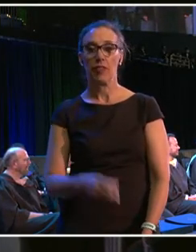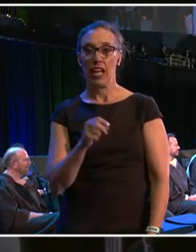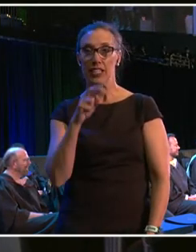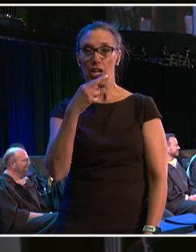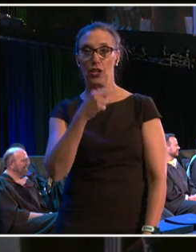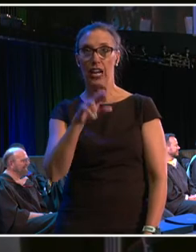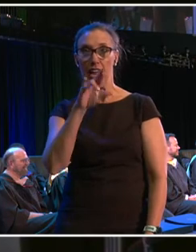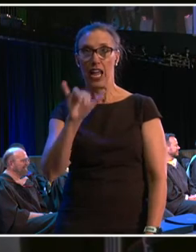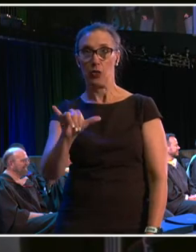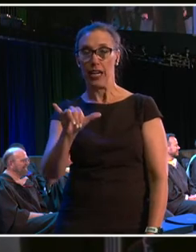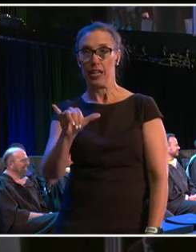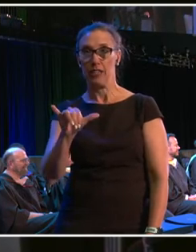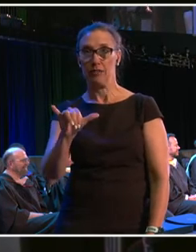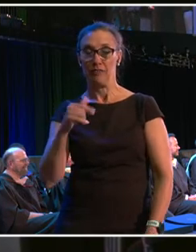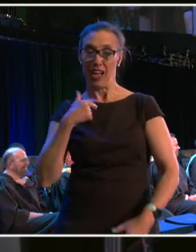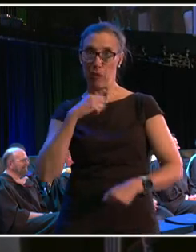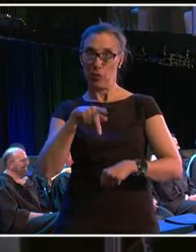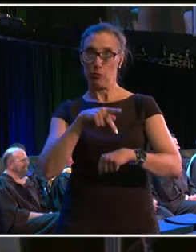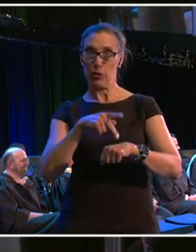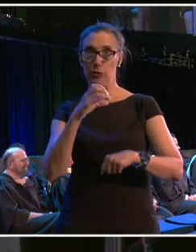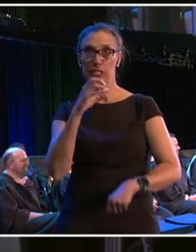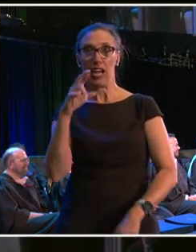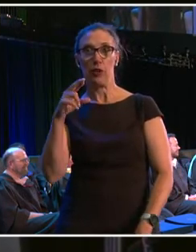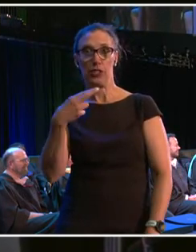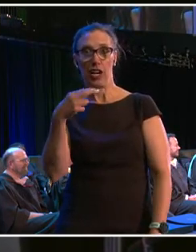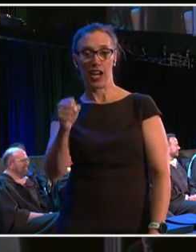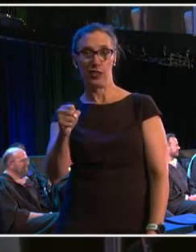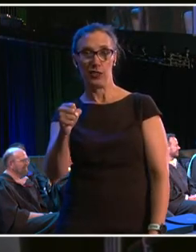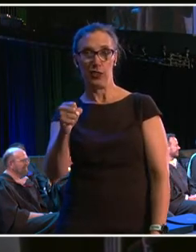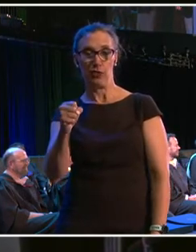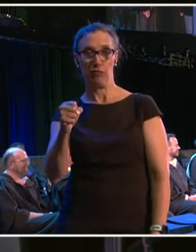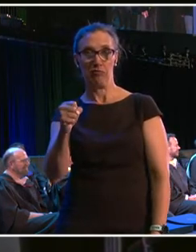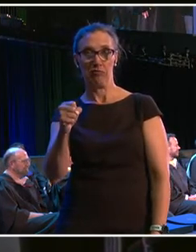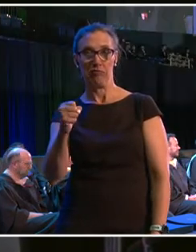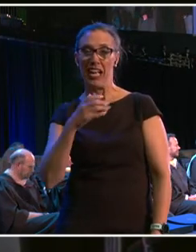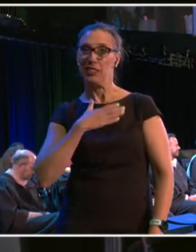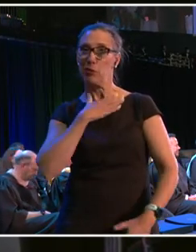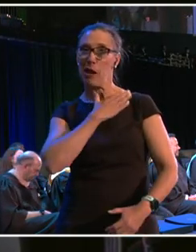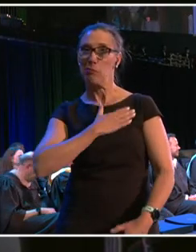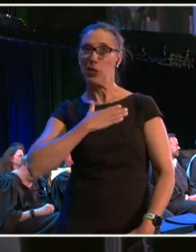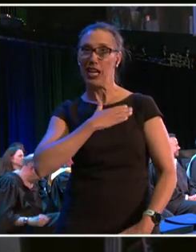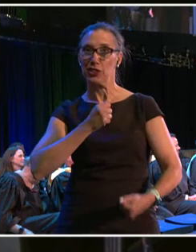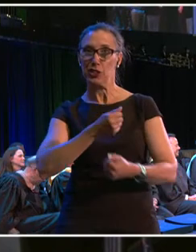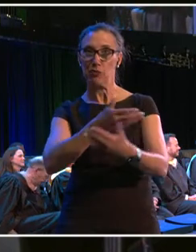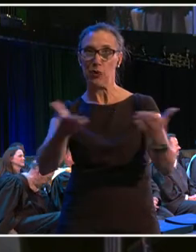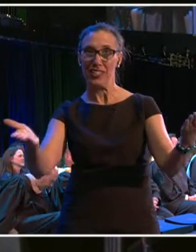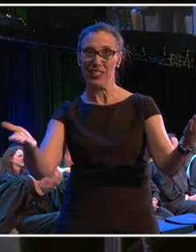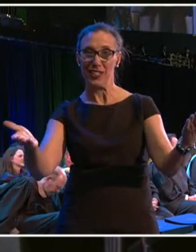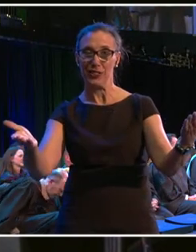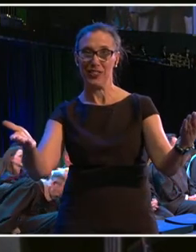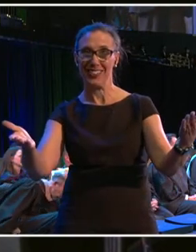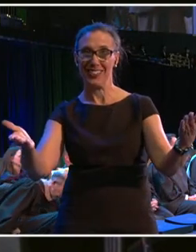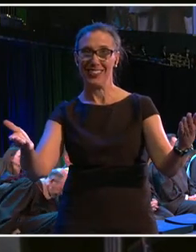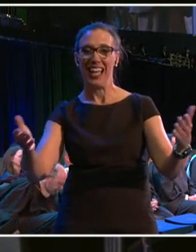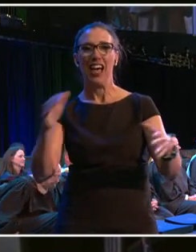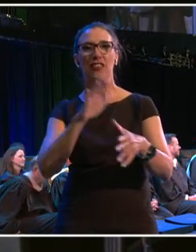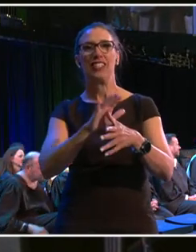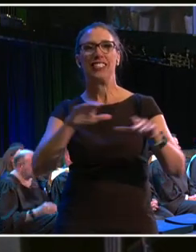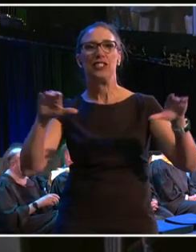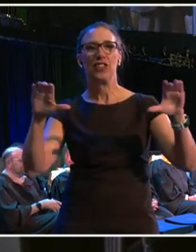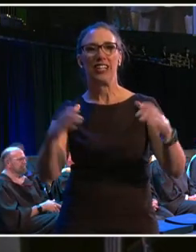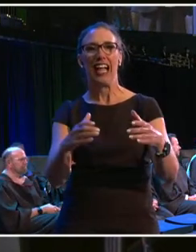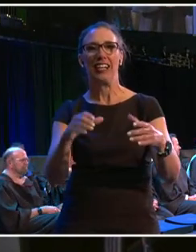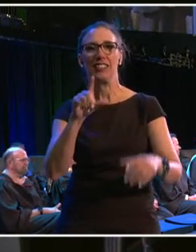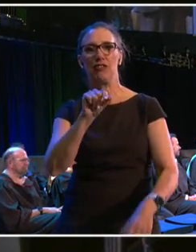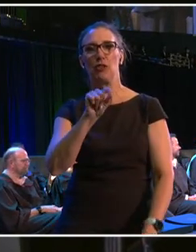Dr. Henry, as principal of Cypress Ridge High School, it is my pleasure to present to you the senior